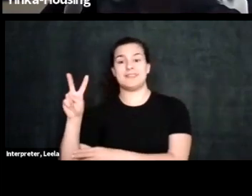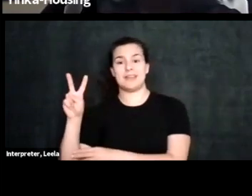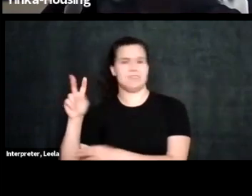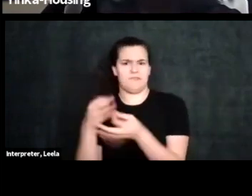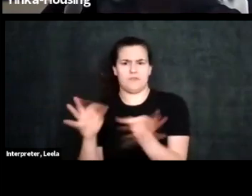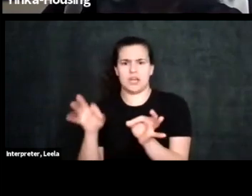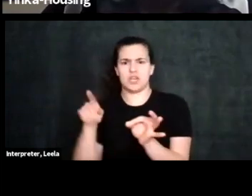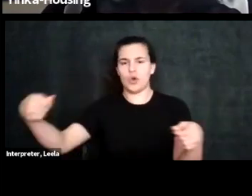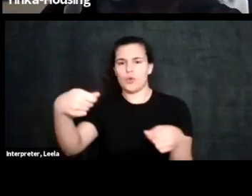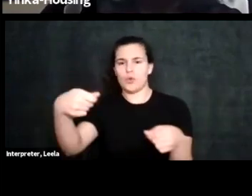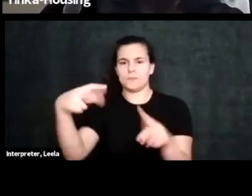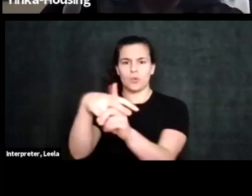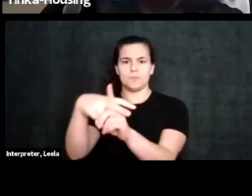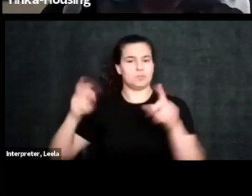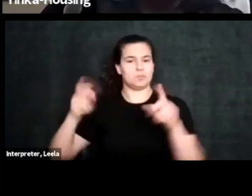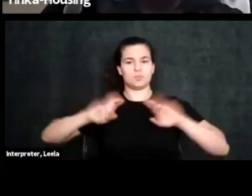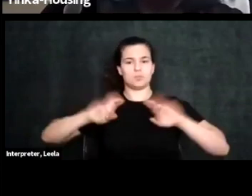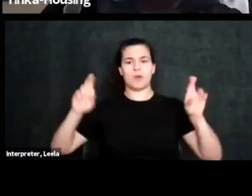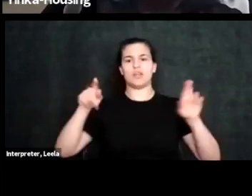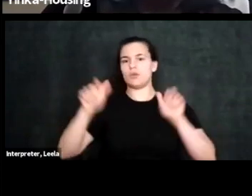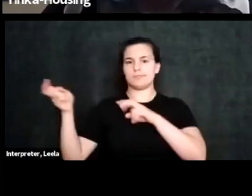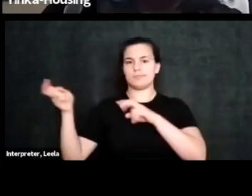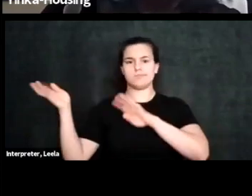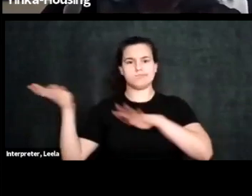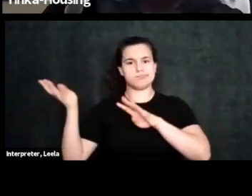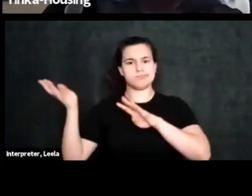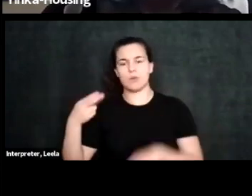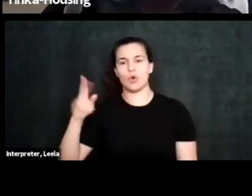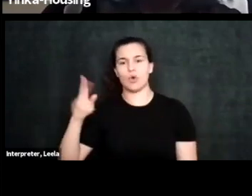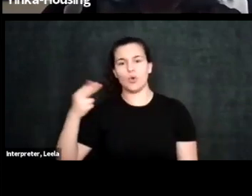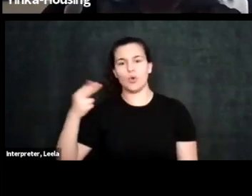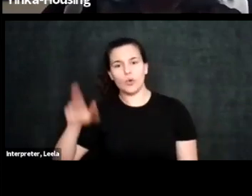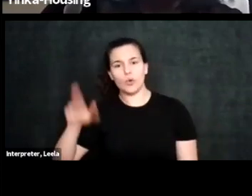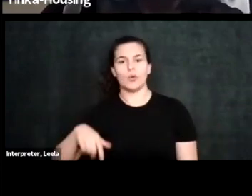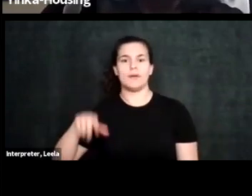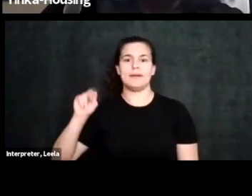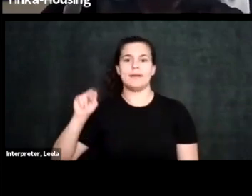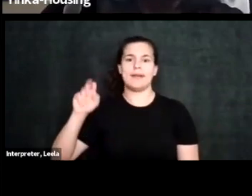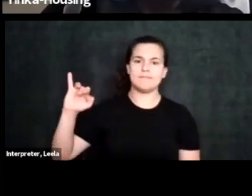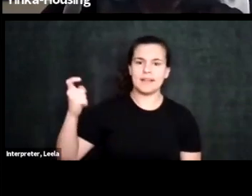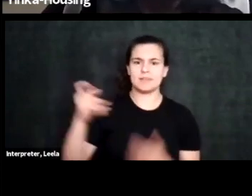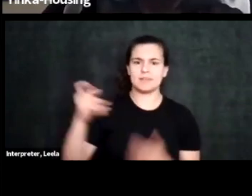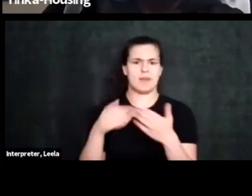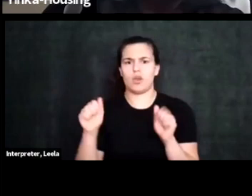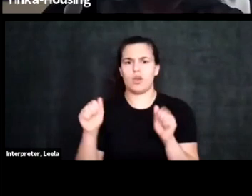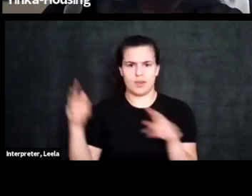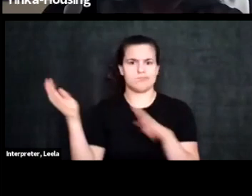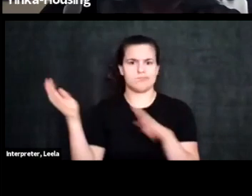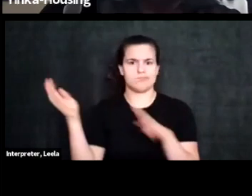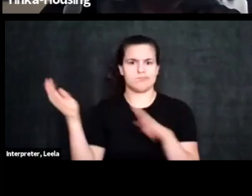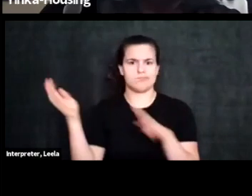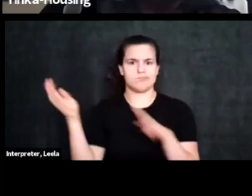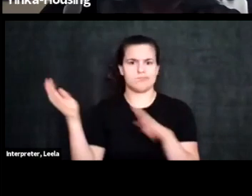it's Hulu, Netflix, or whatever service that you might use, you have the capability to do that. Also, each hall has a